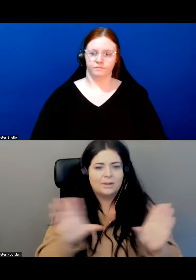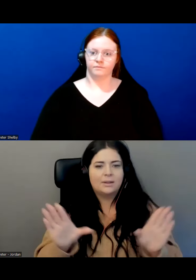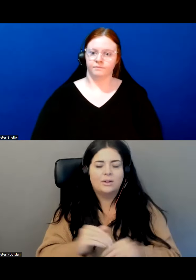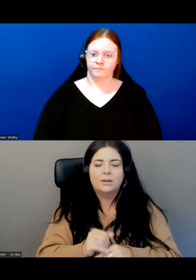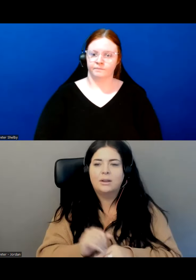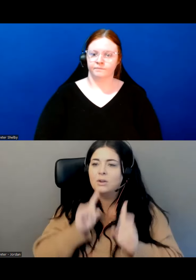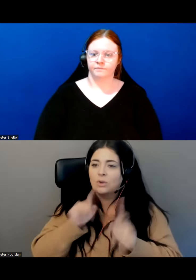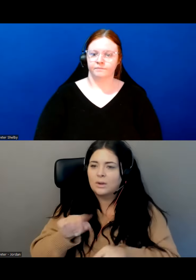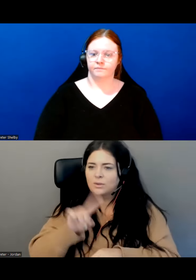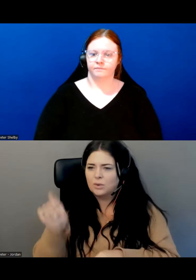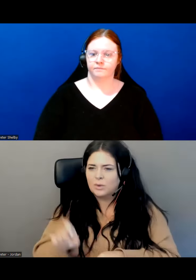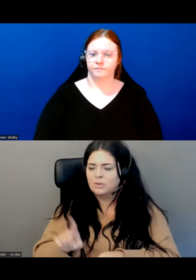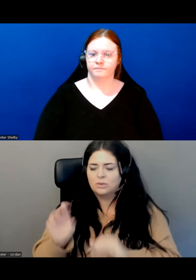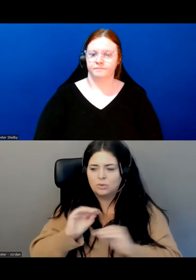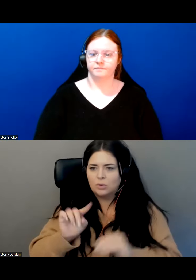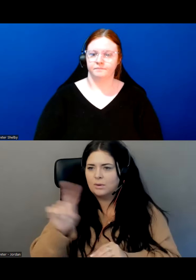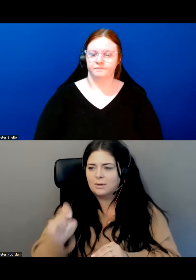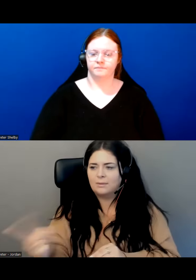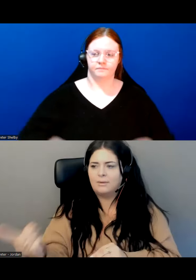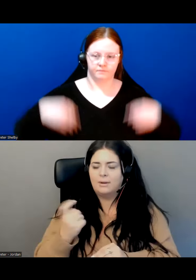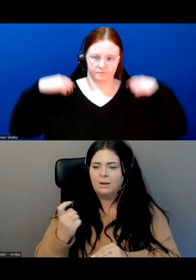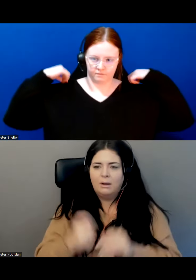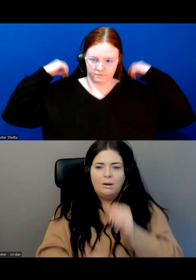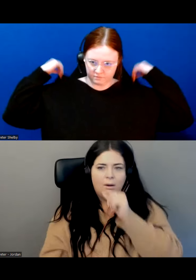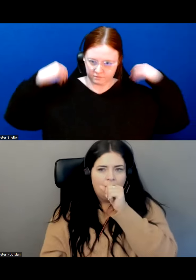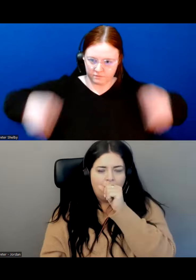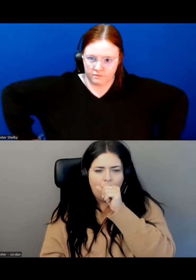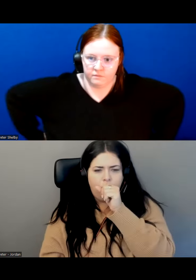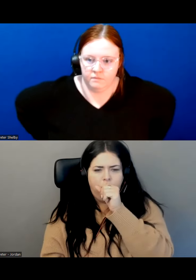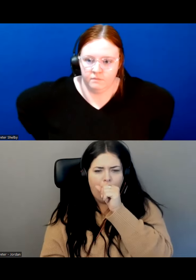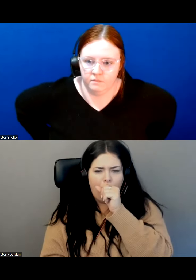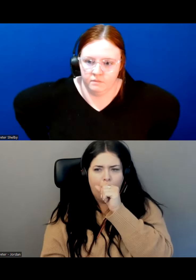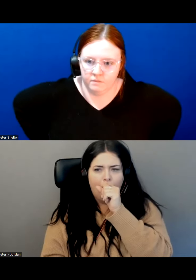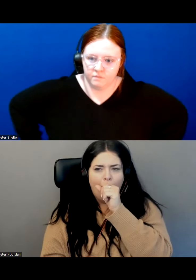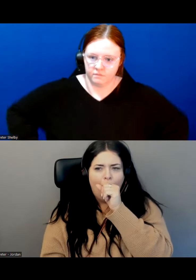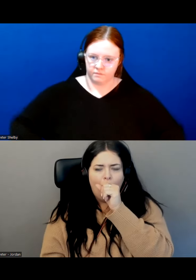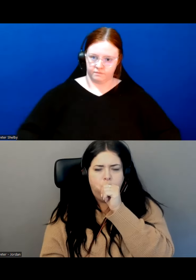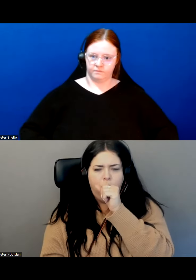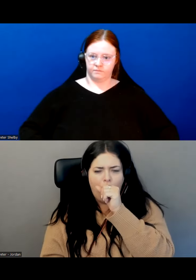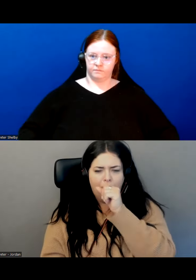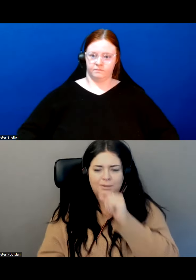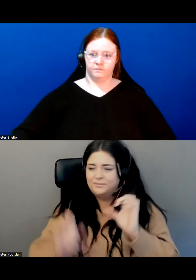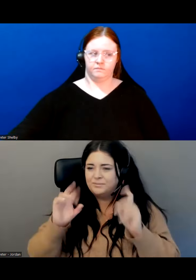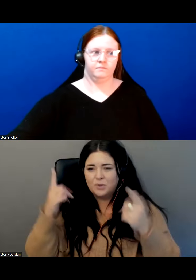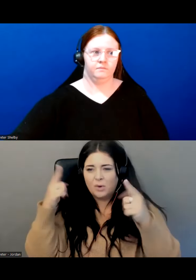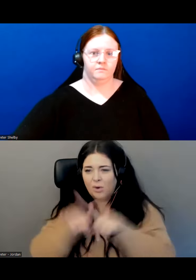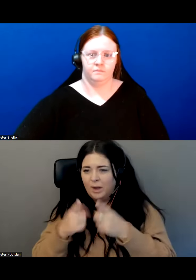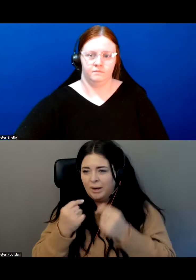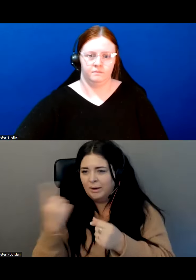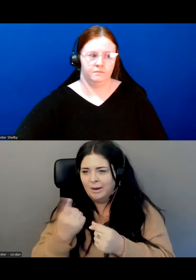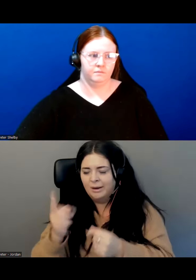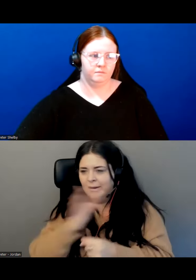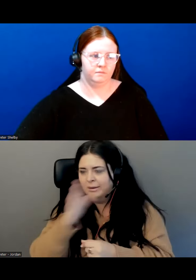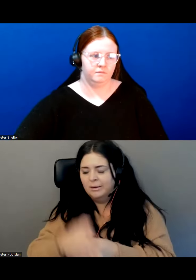asked. Before too long, you may have accidentally agreed to build a shed with your next door neighbor, and you never planned to do that.